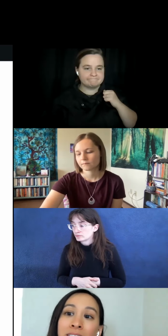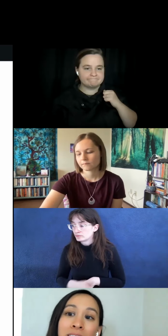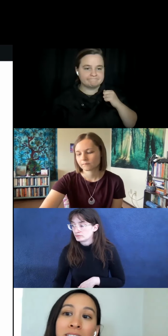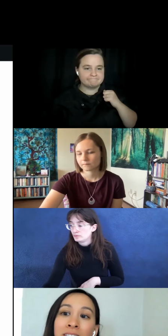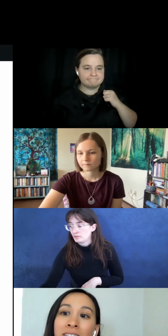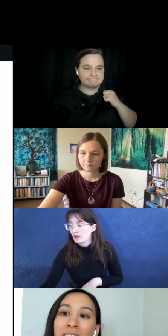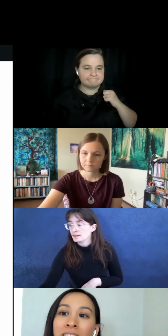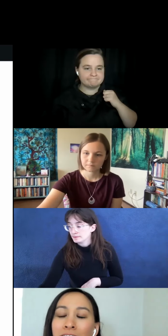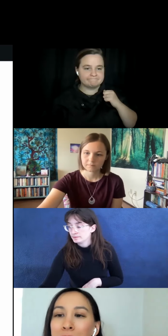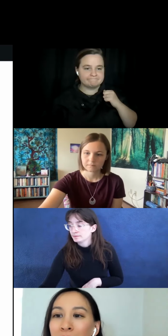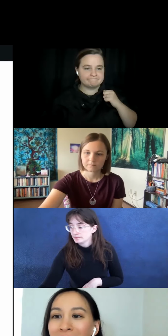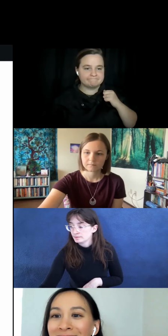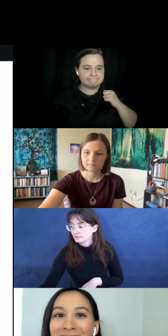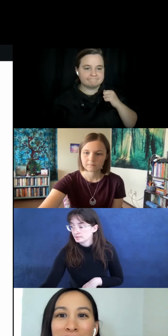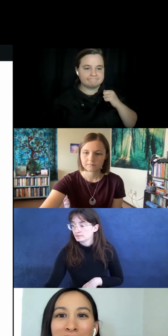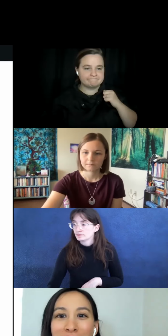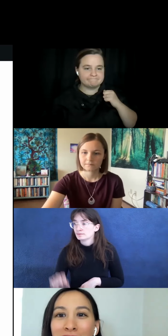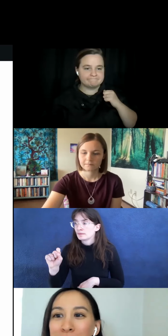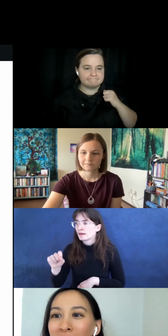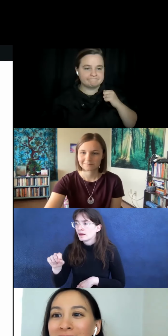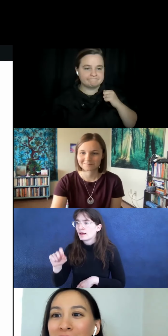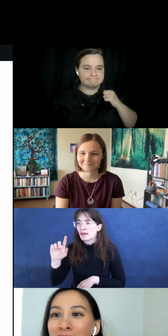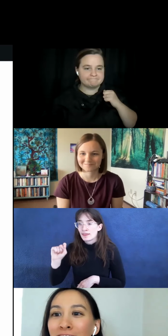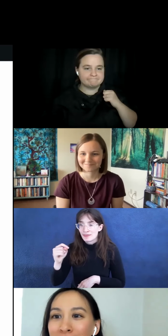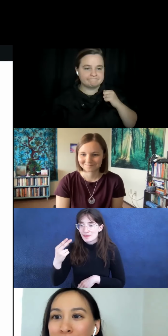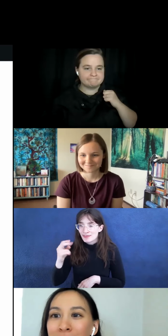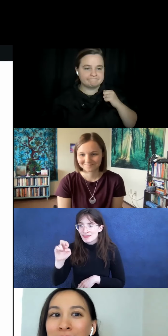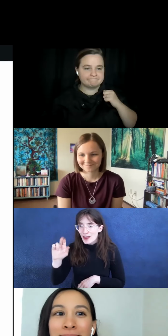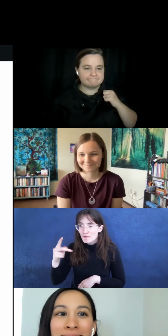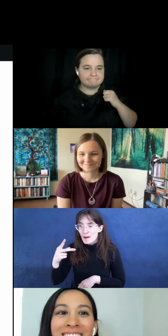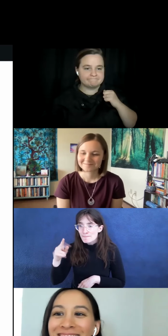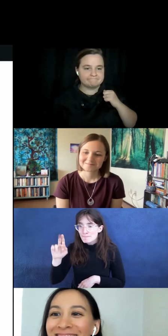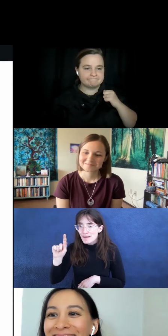Yes. They're putty. I have not heard of that, but that sounds awesome.